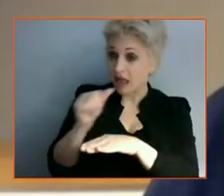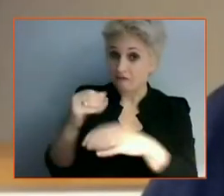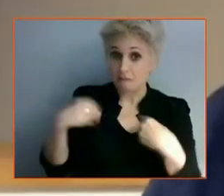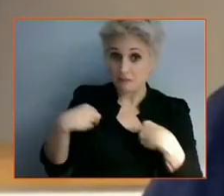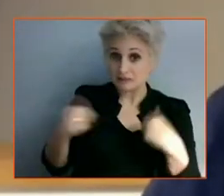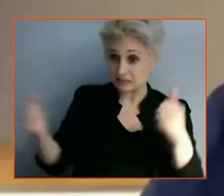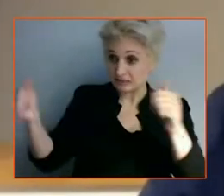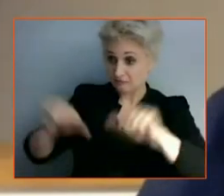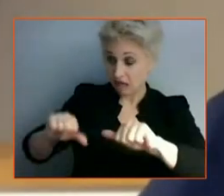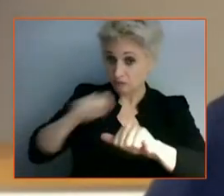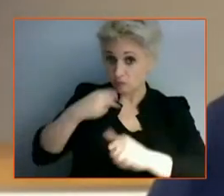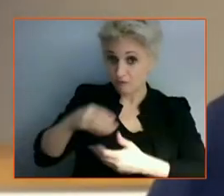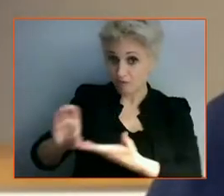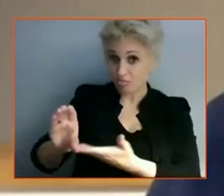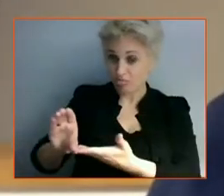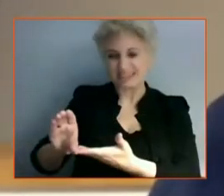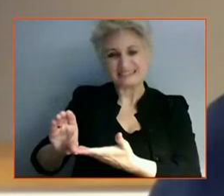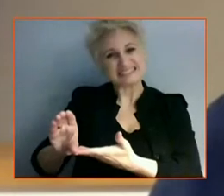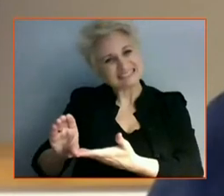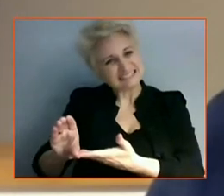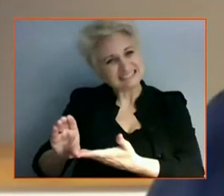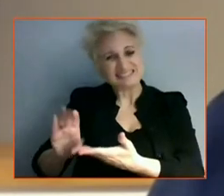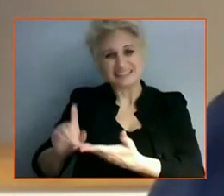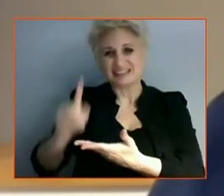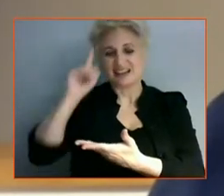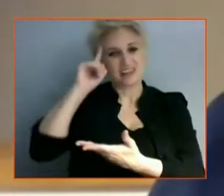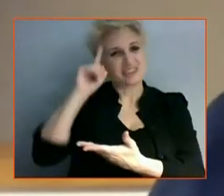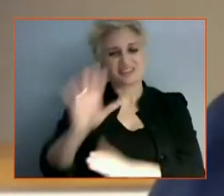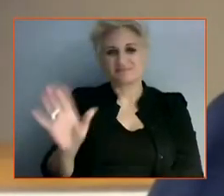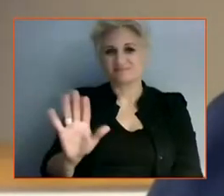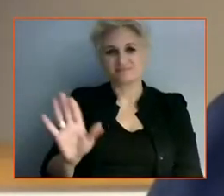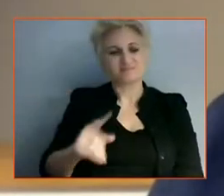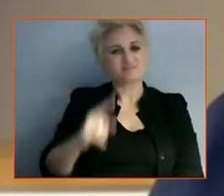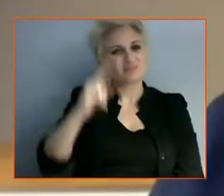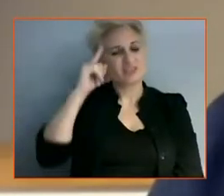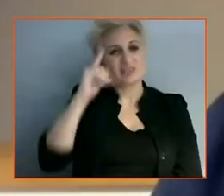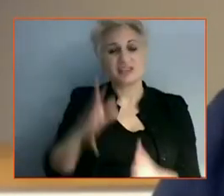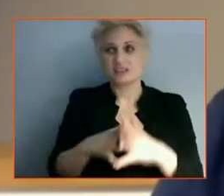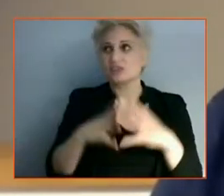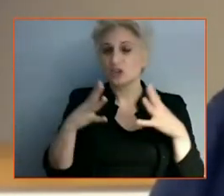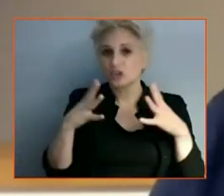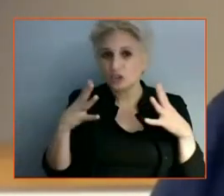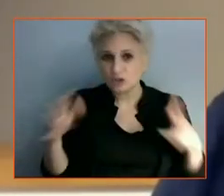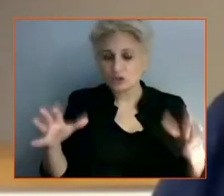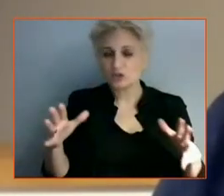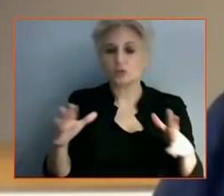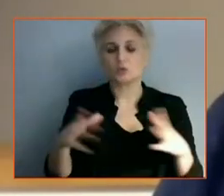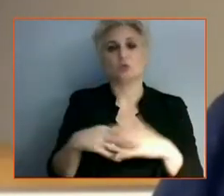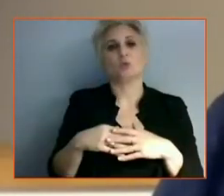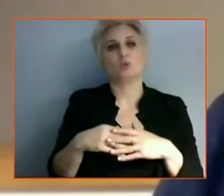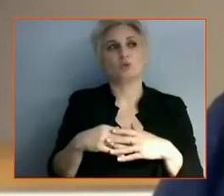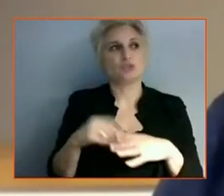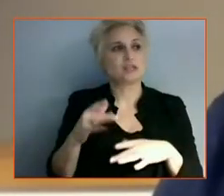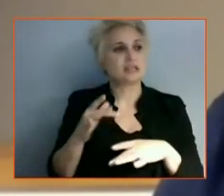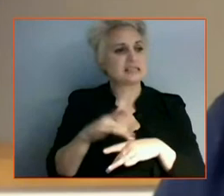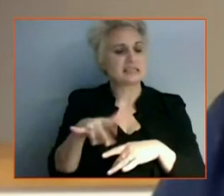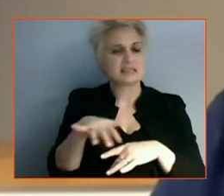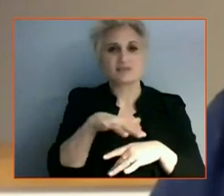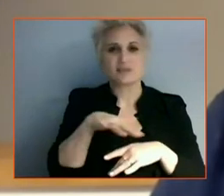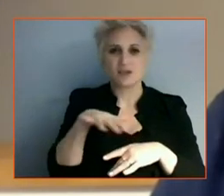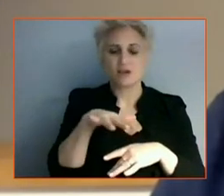So you're kind of opening up a big, big question. And I think for the event sector, what they want to